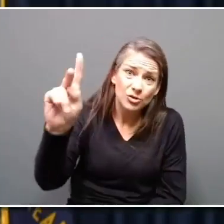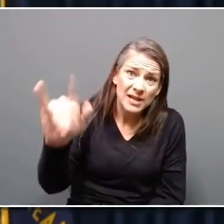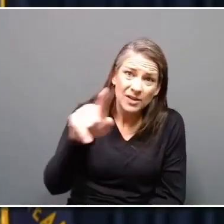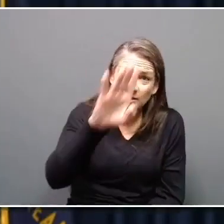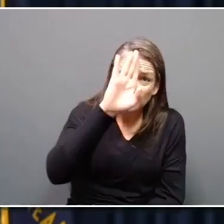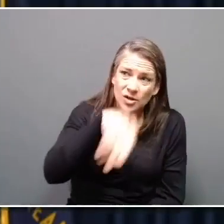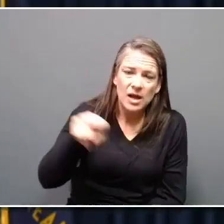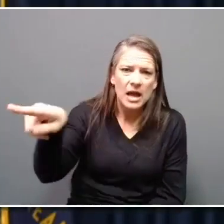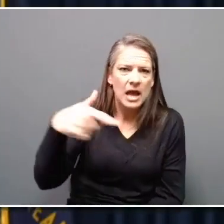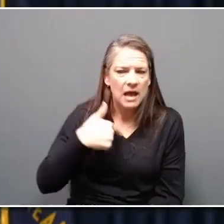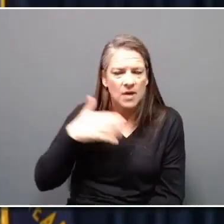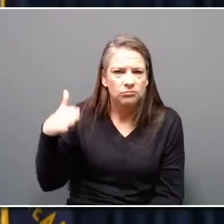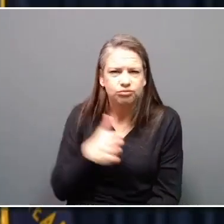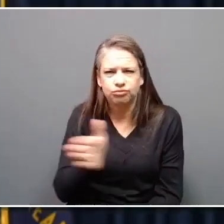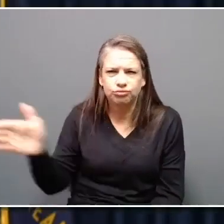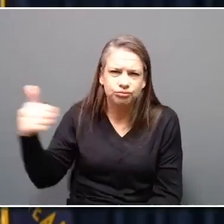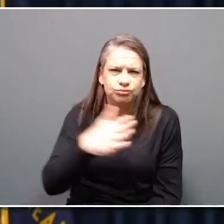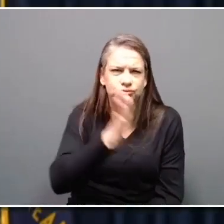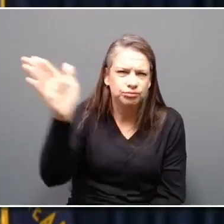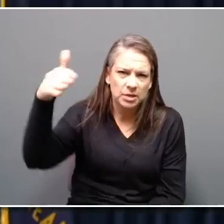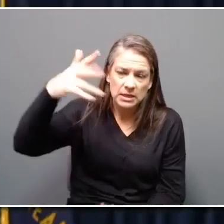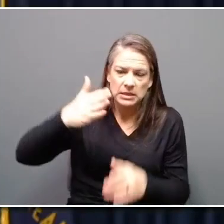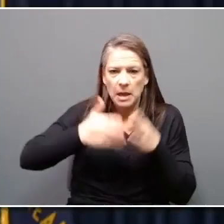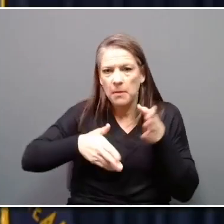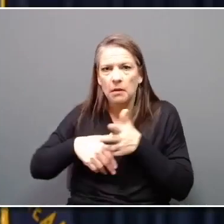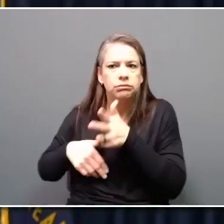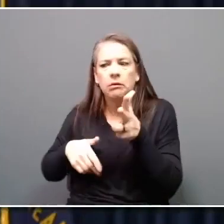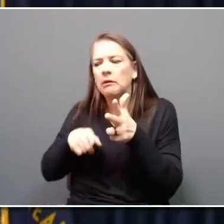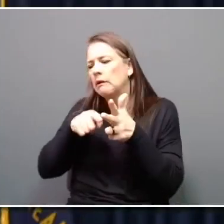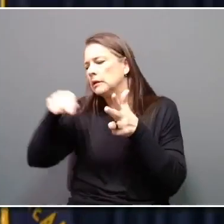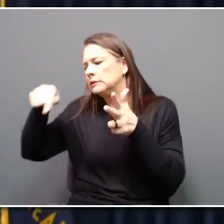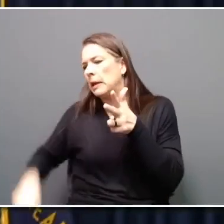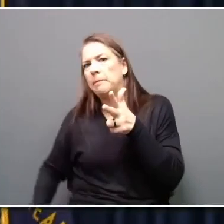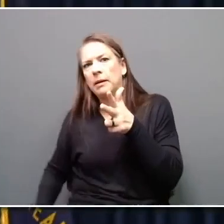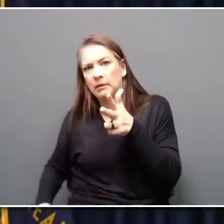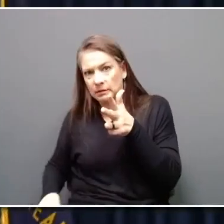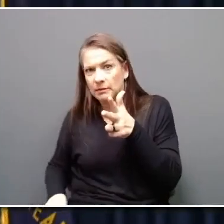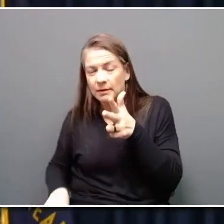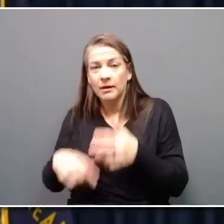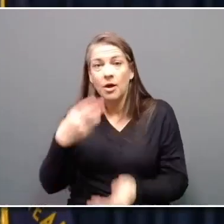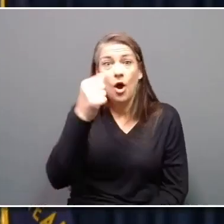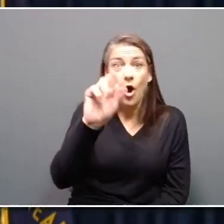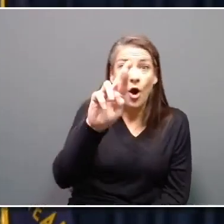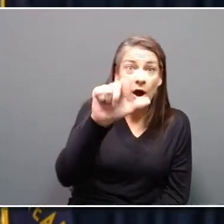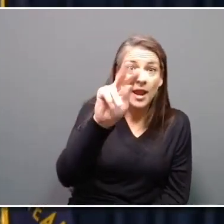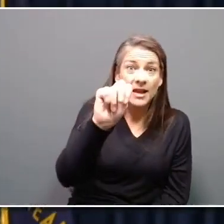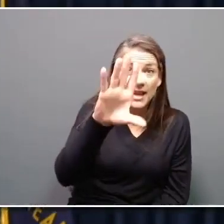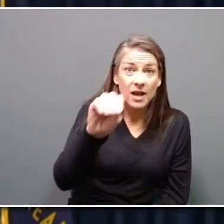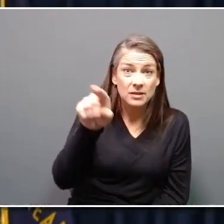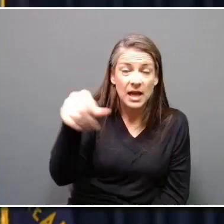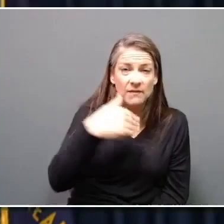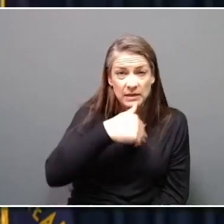challenging terrain with steep slopes and curvy roads. For example, Harlan County has 10 projects in the plan with nearly 10 miles